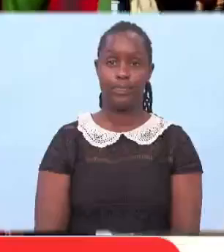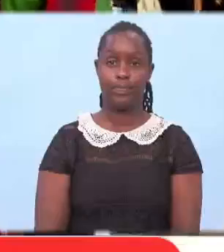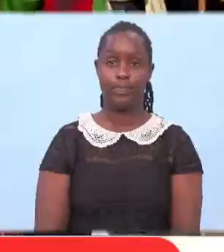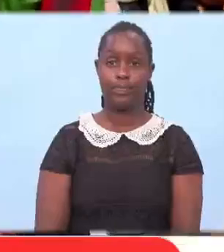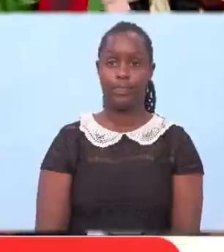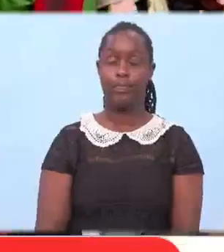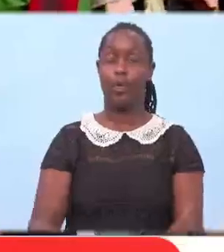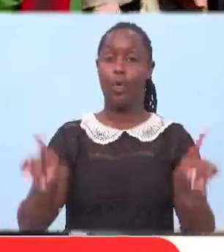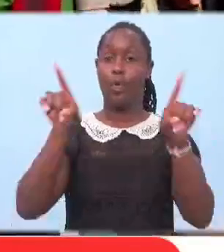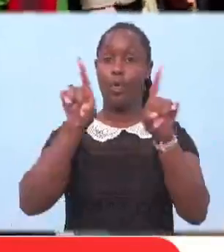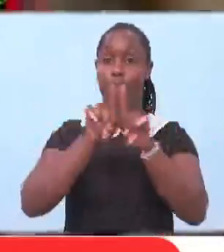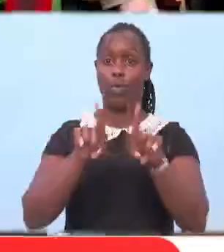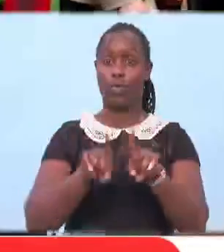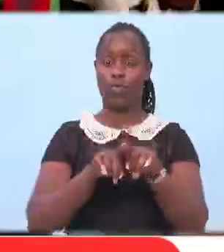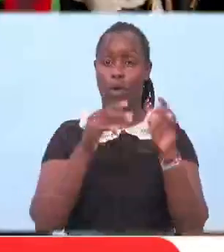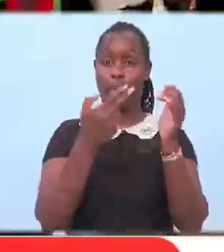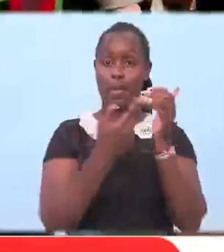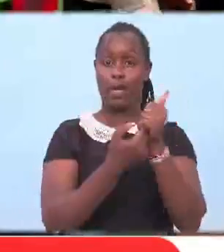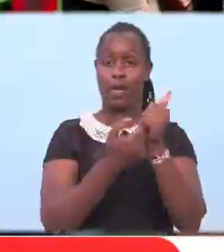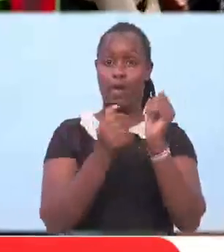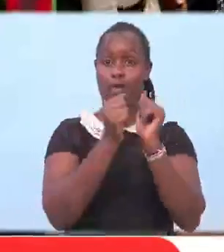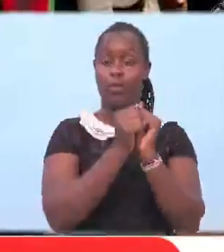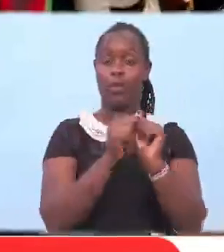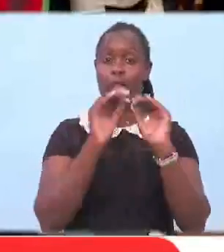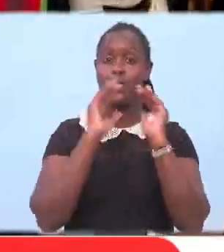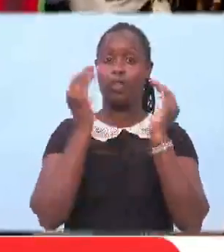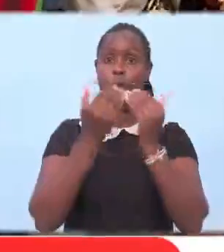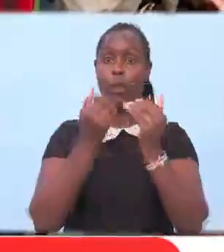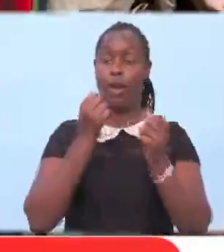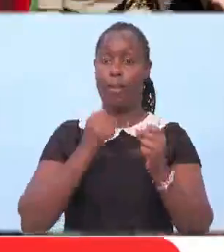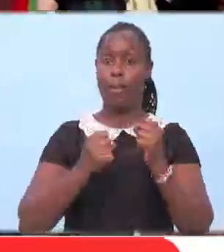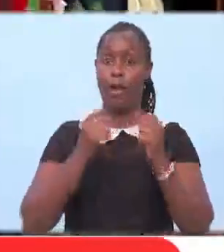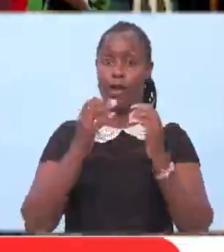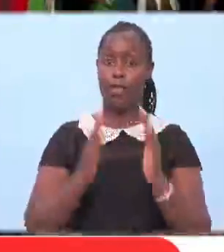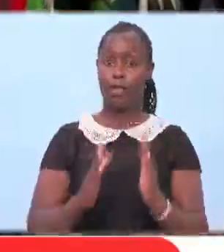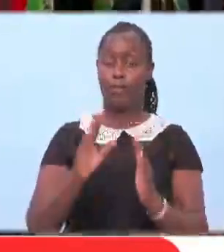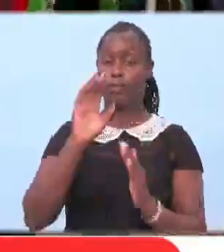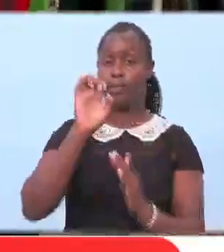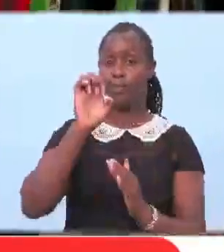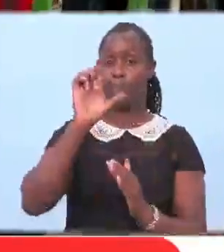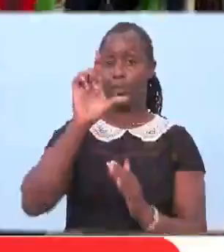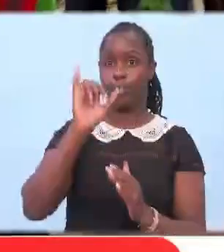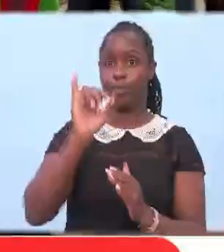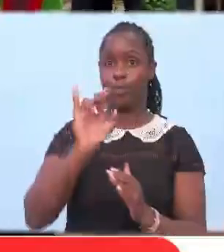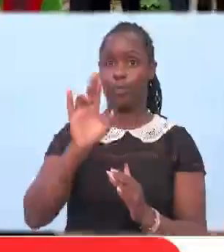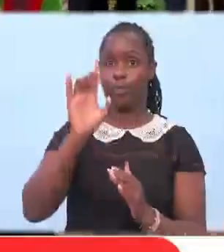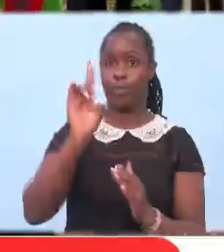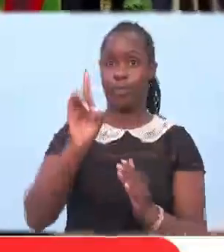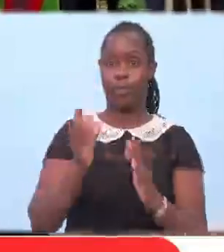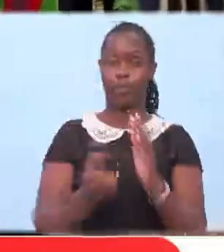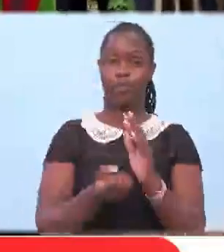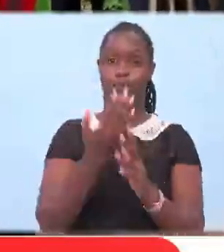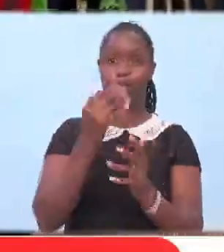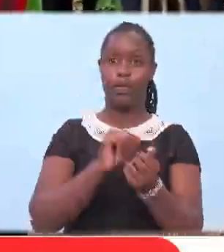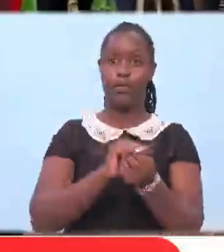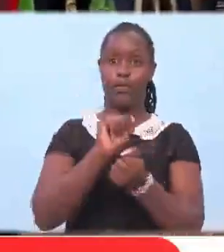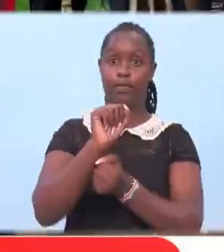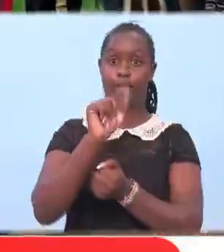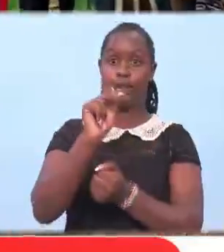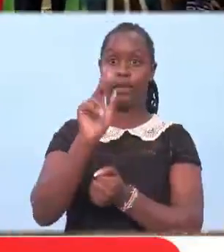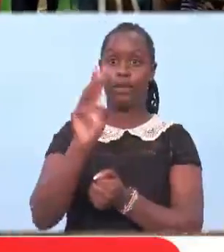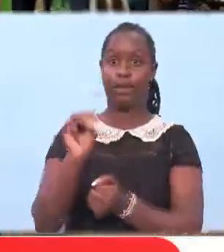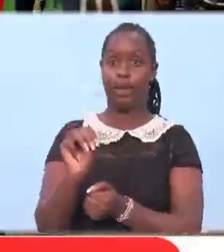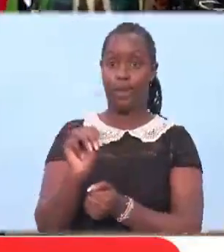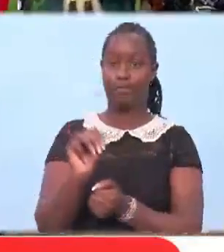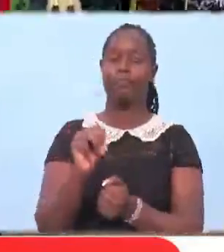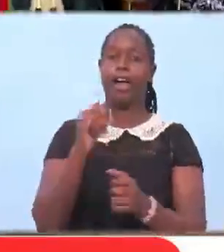King Charles also partnered with the world-famous marathoner Eliud Kipchoge to launch a 15-kilometer race dubbed Run